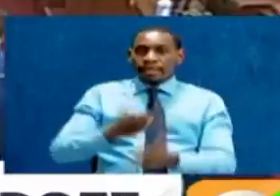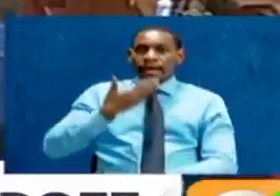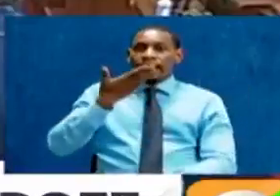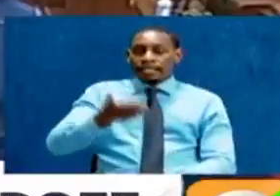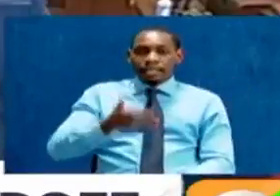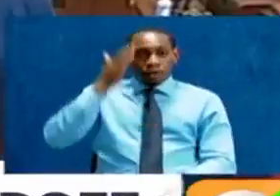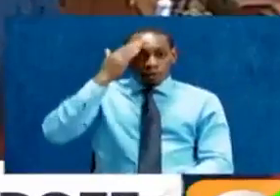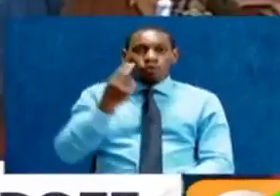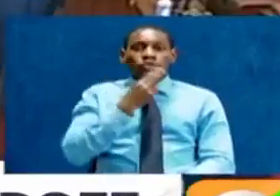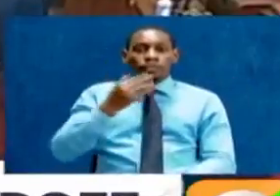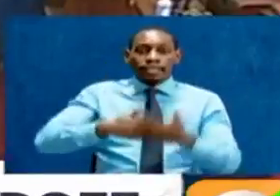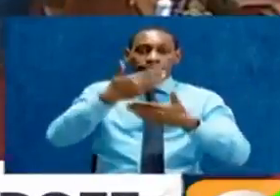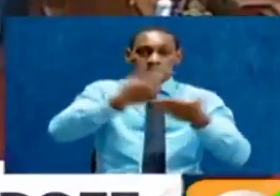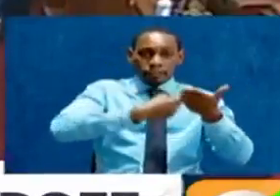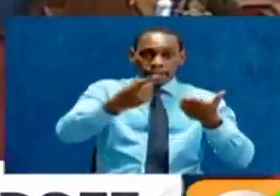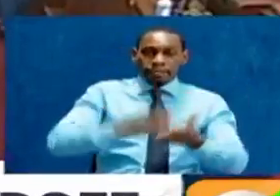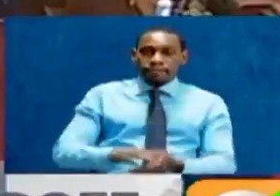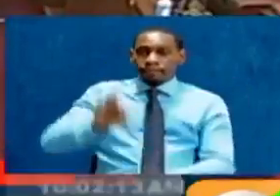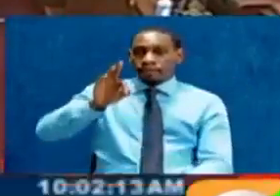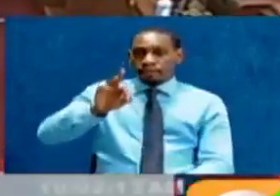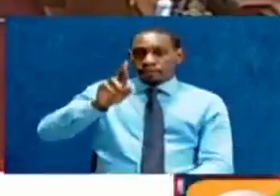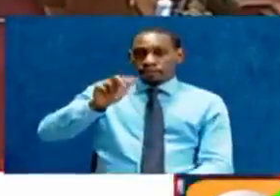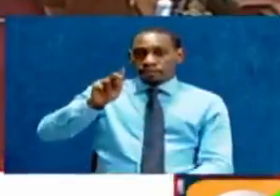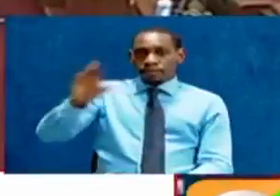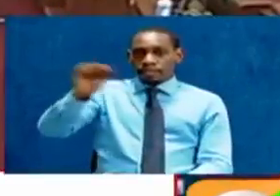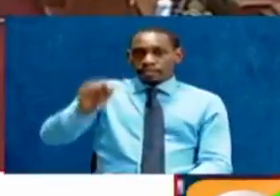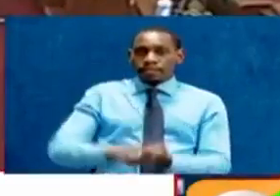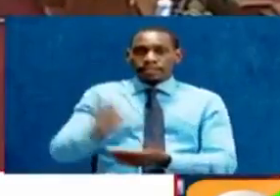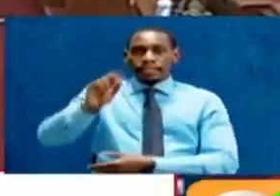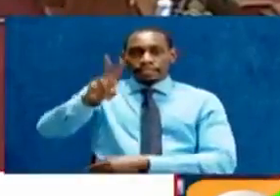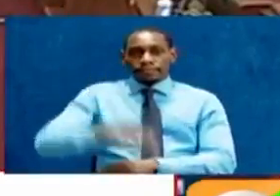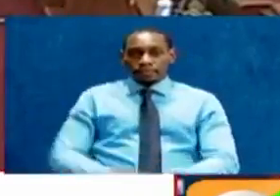found on Tuesday. Francis Gachuri, Citizen TV.